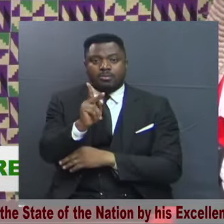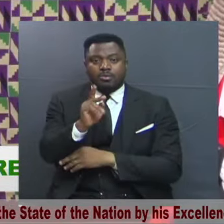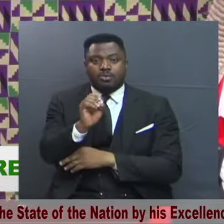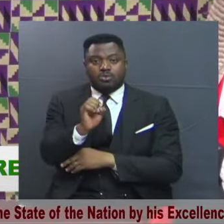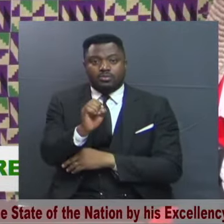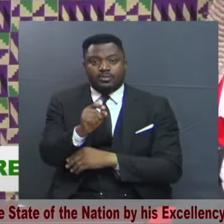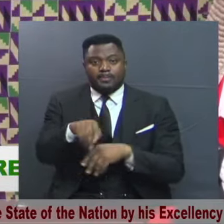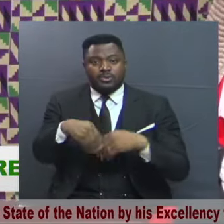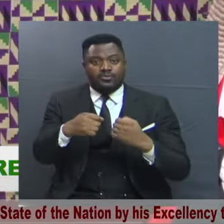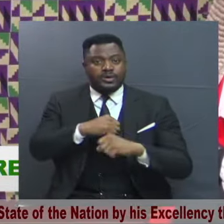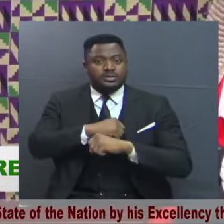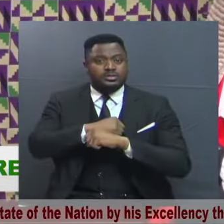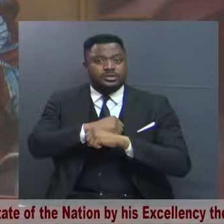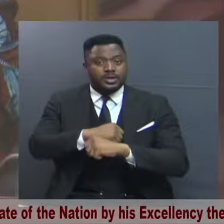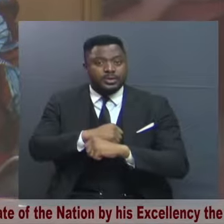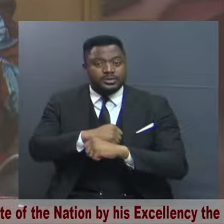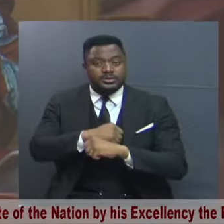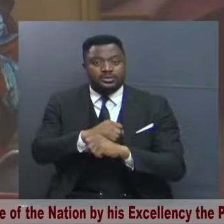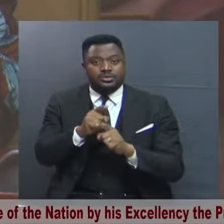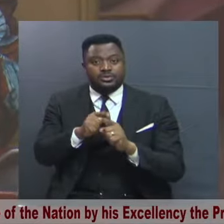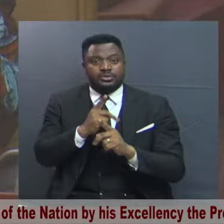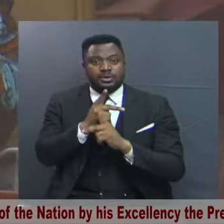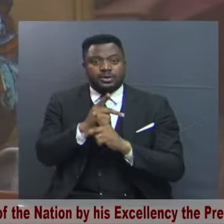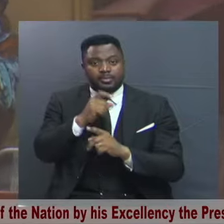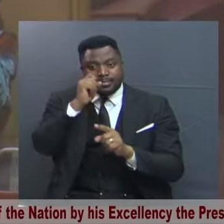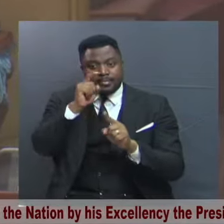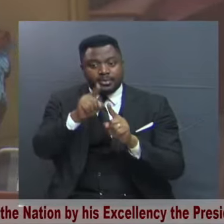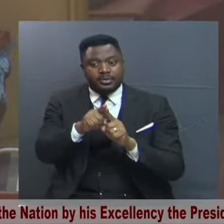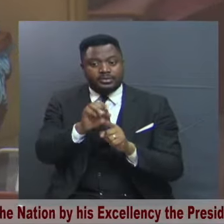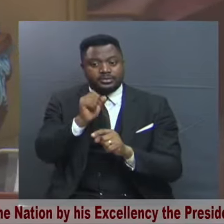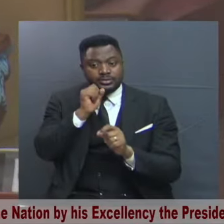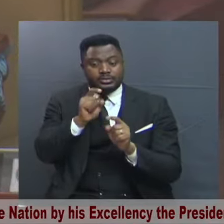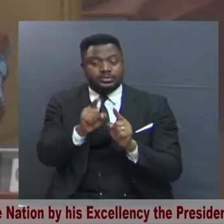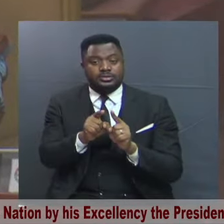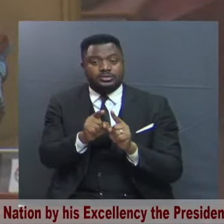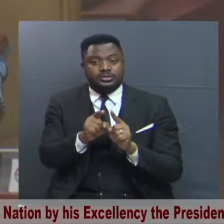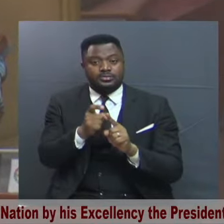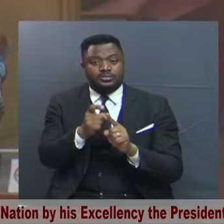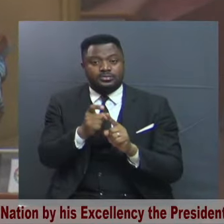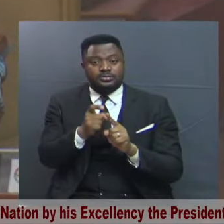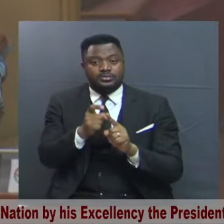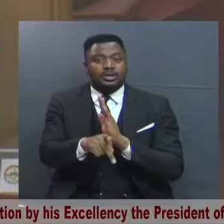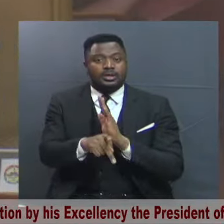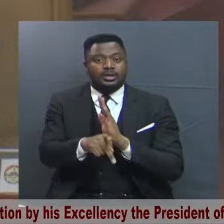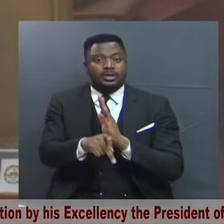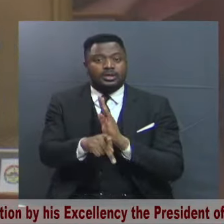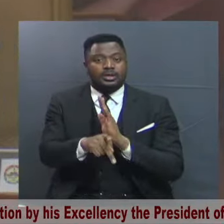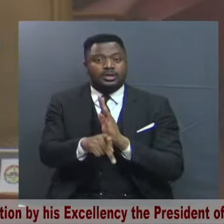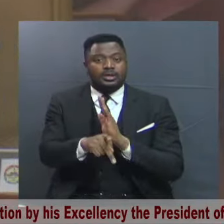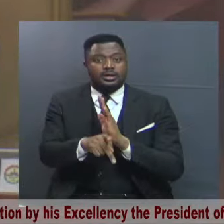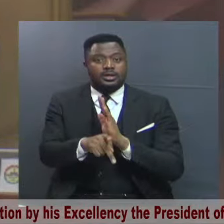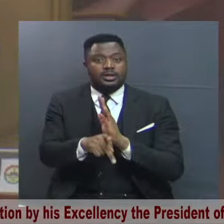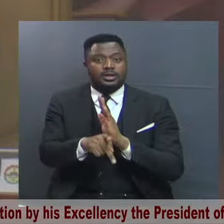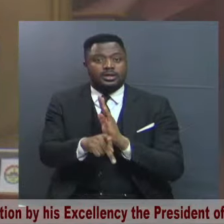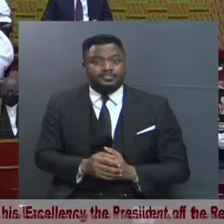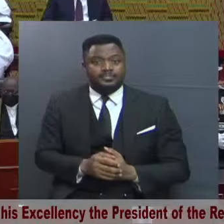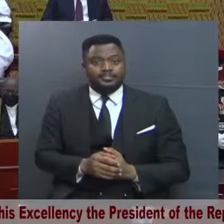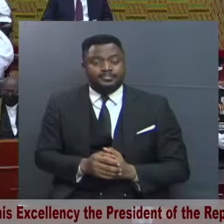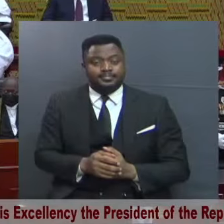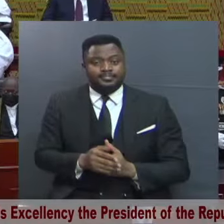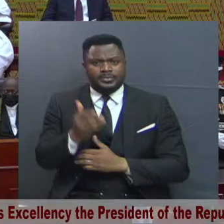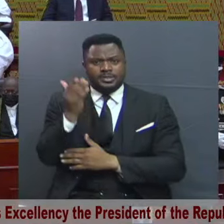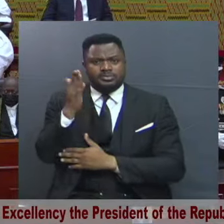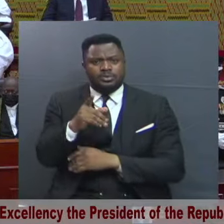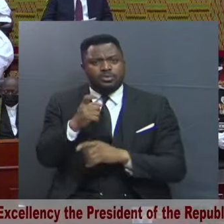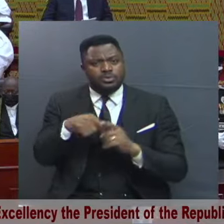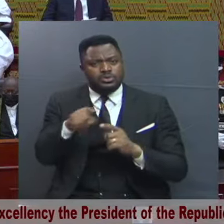providing security to keep brothers and sisters from killing each other Mr Speaker what